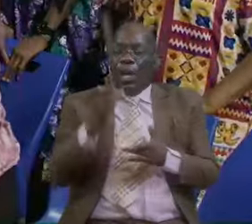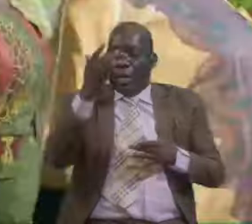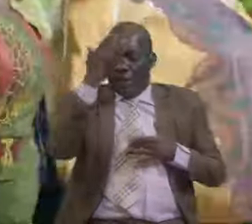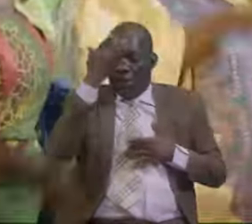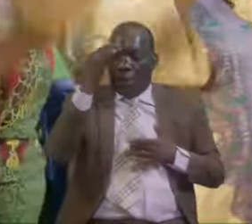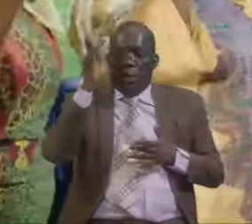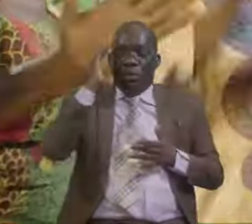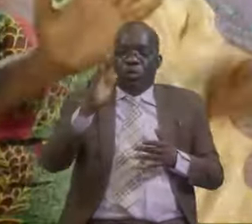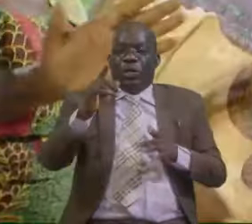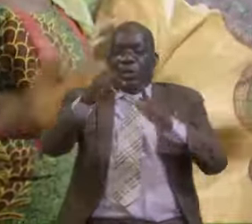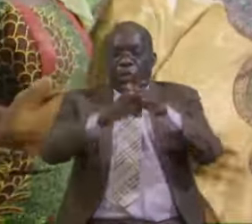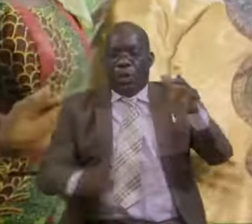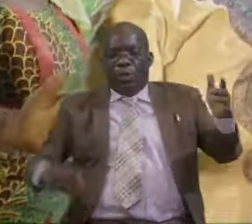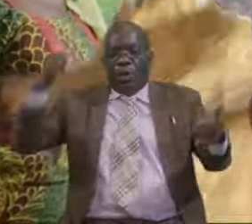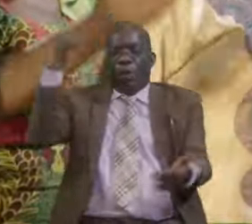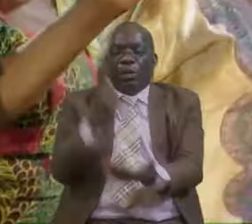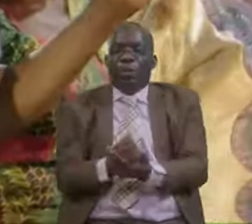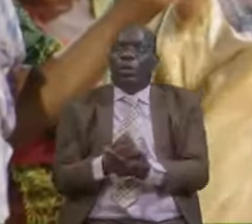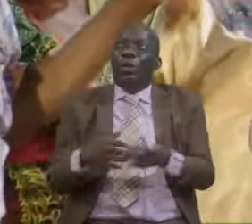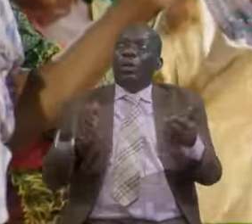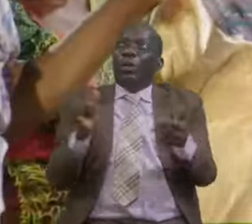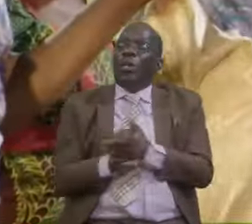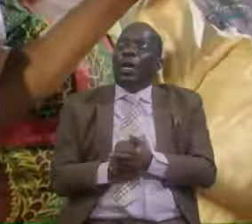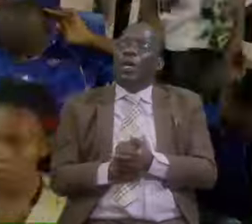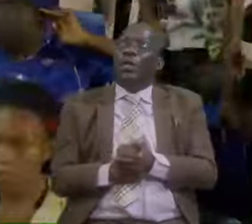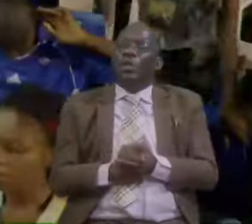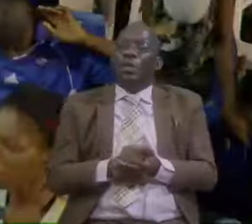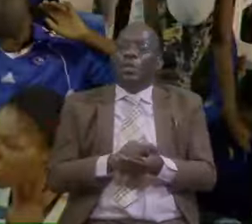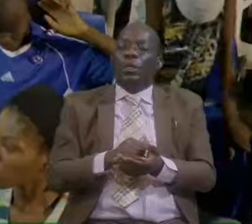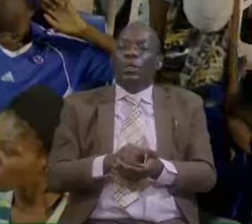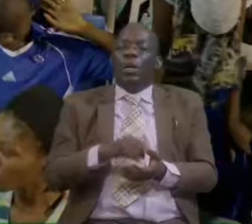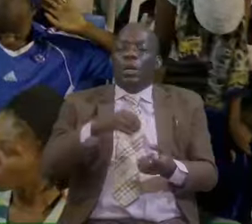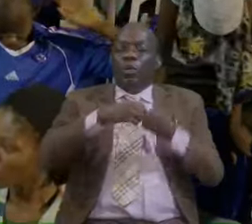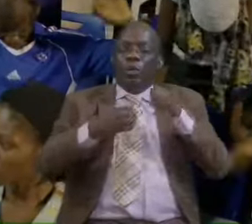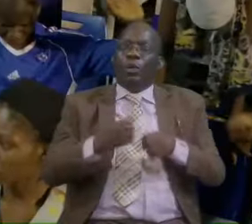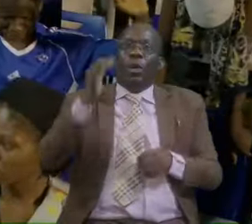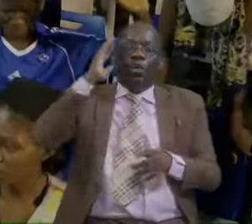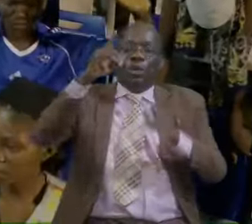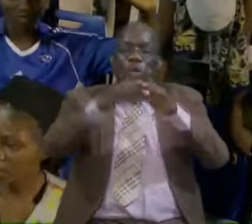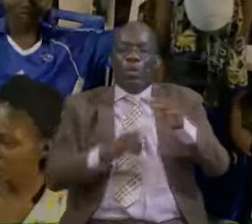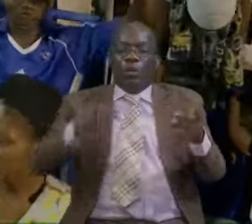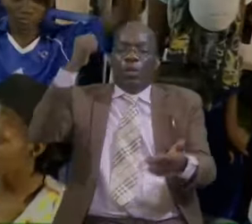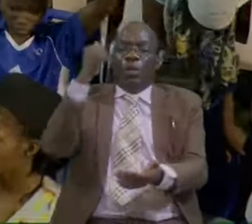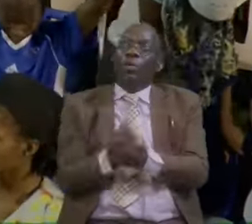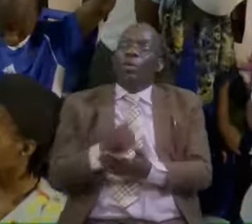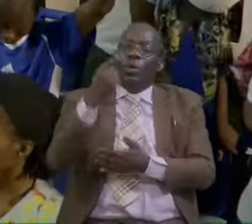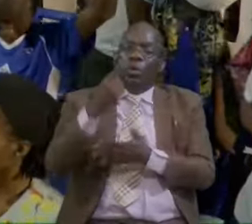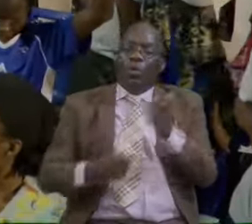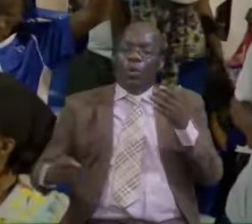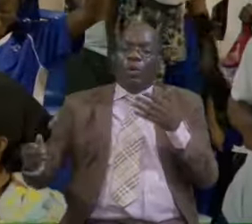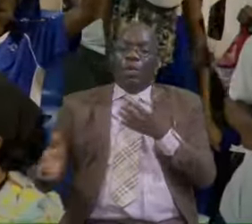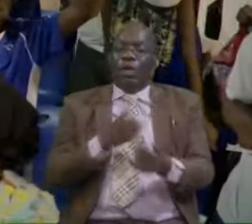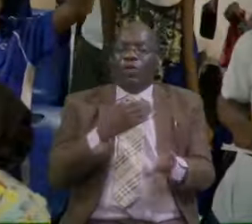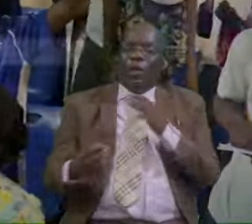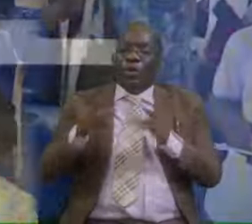away. That infirmity will vanish away. Whatever you have found